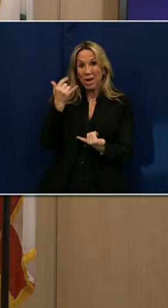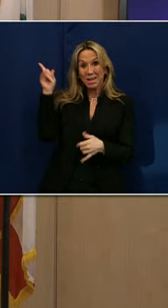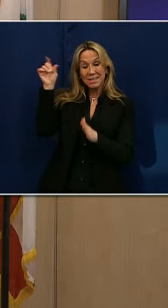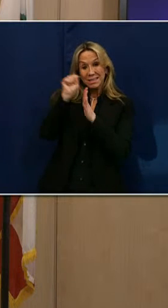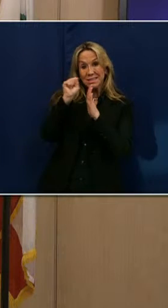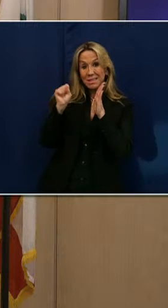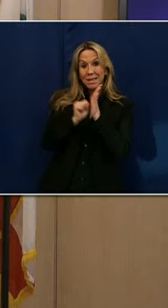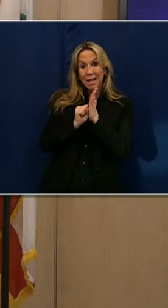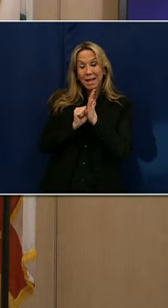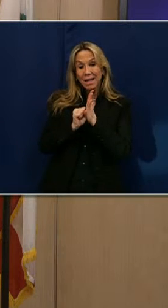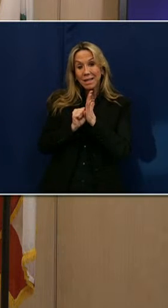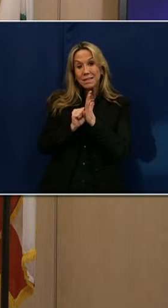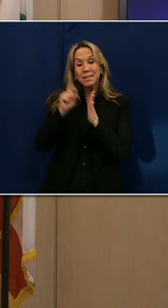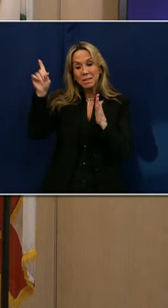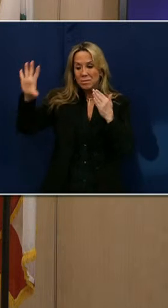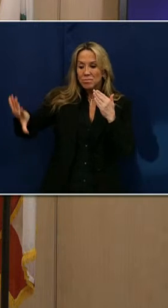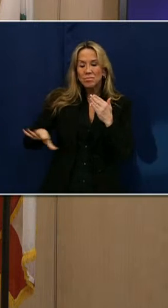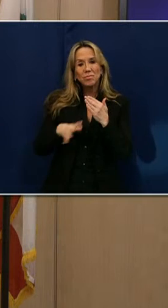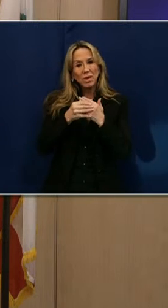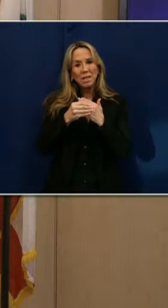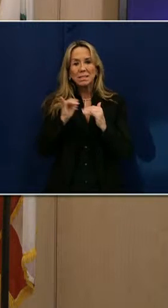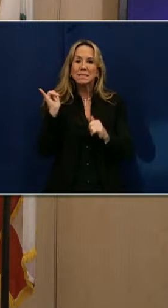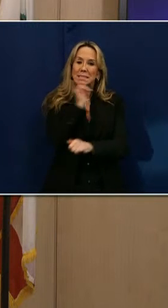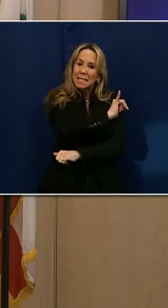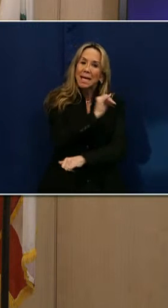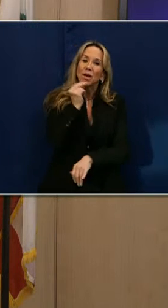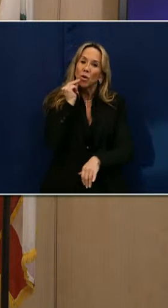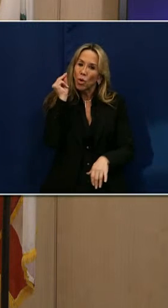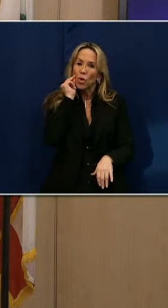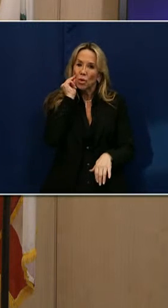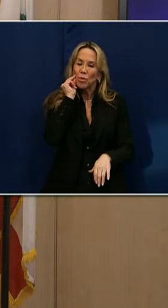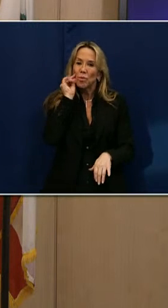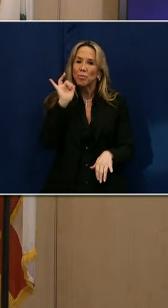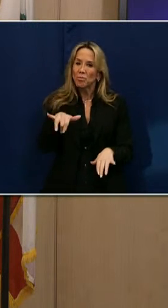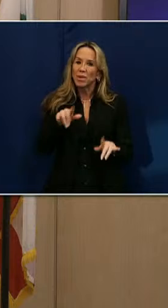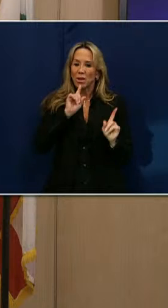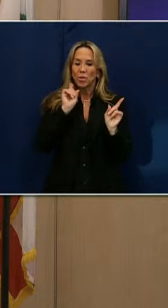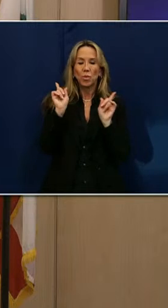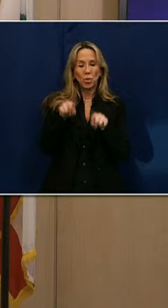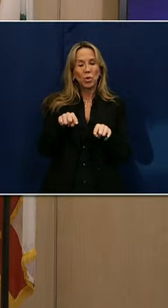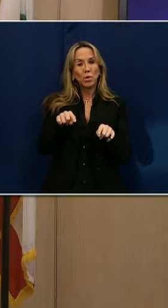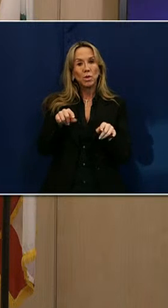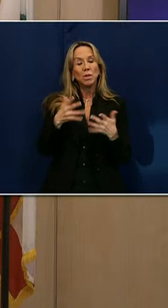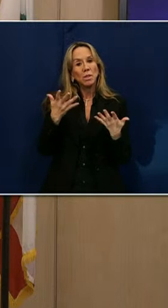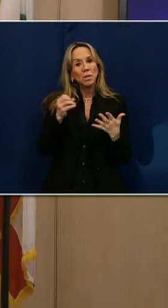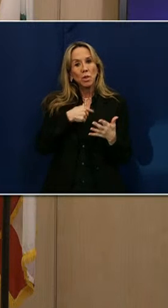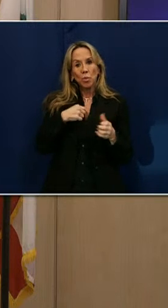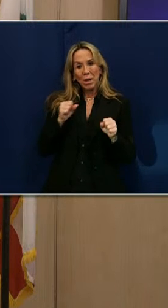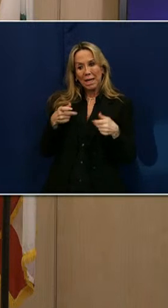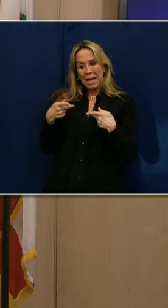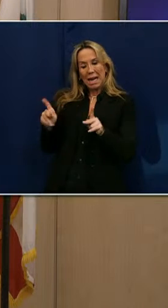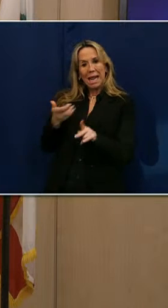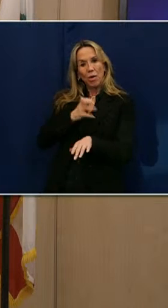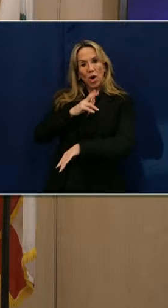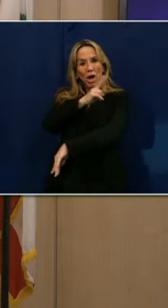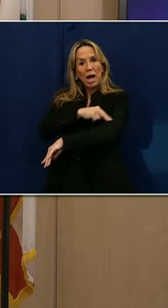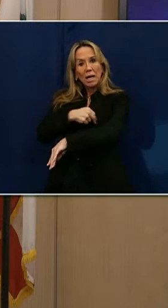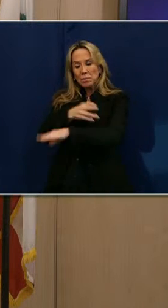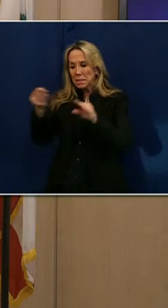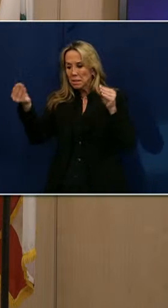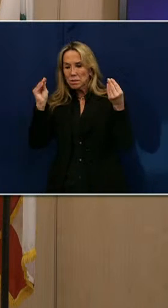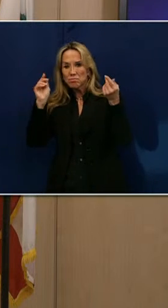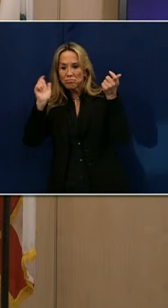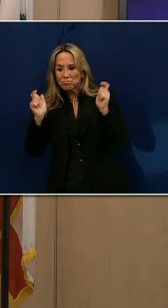has implemented the stay-at-home order, so we can allow the entire system to